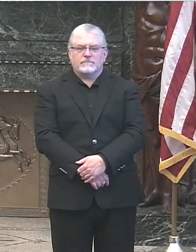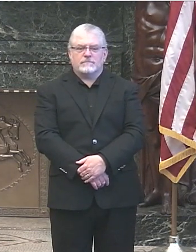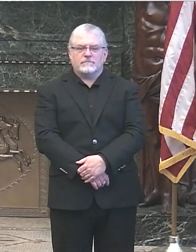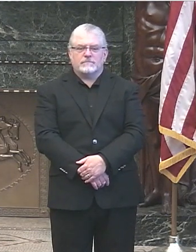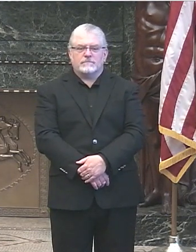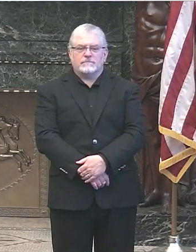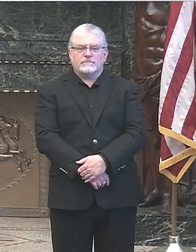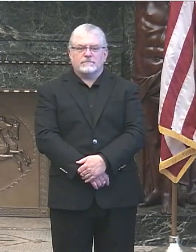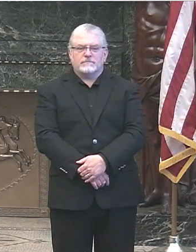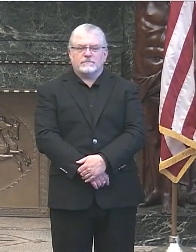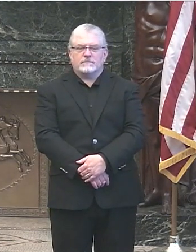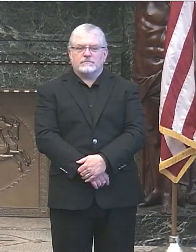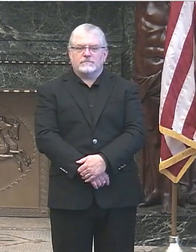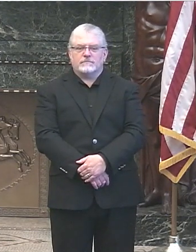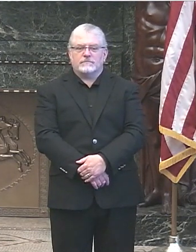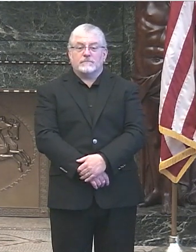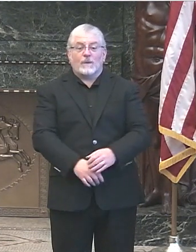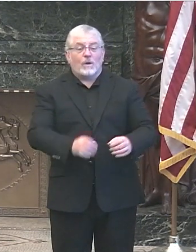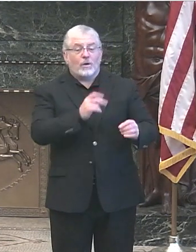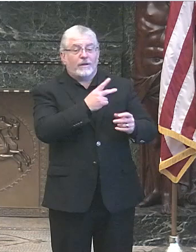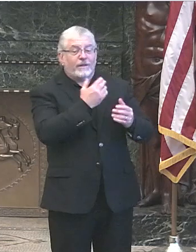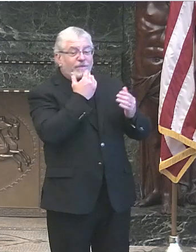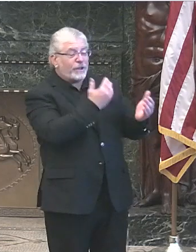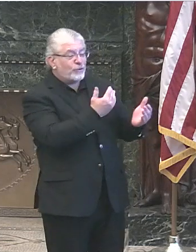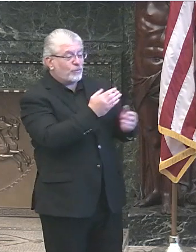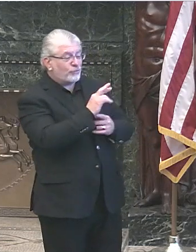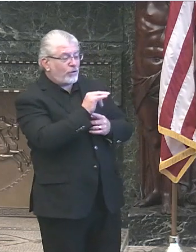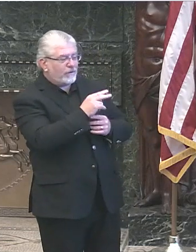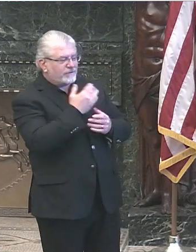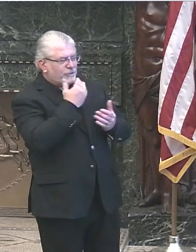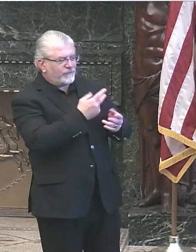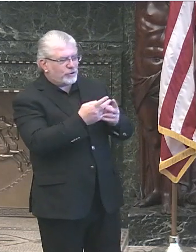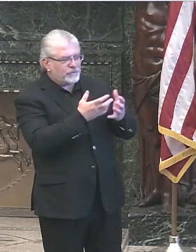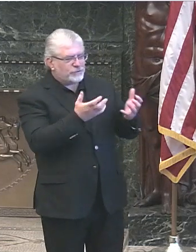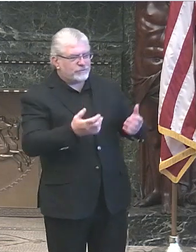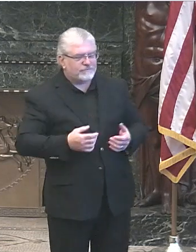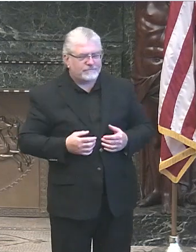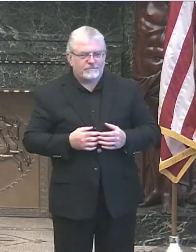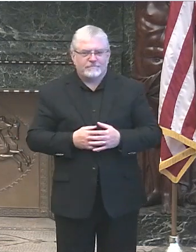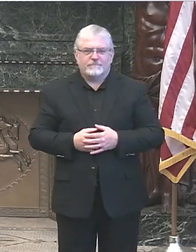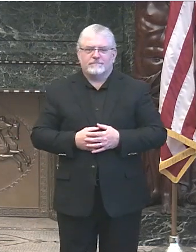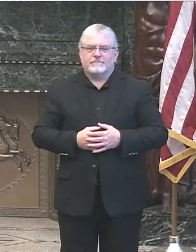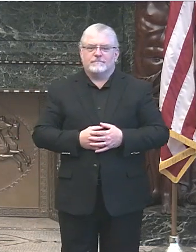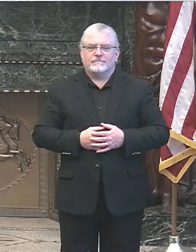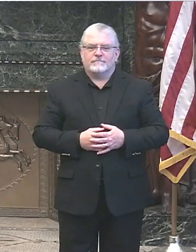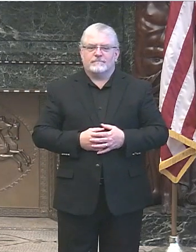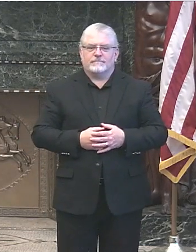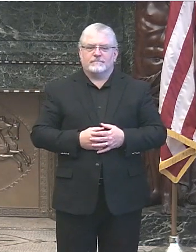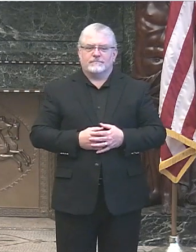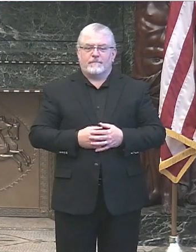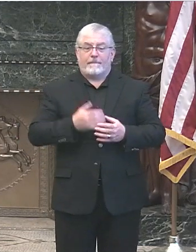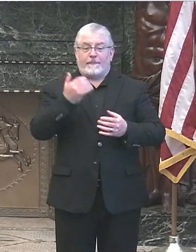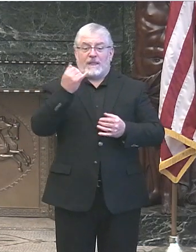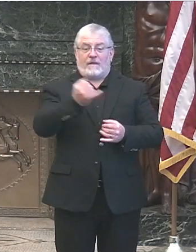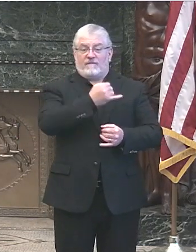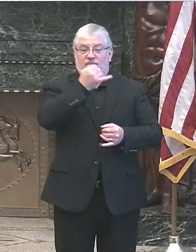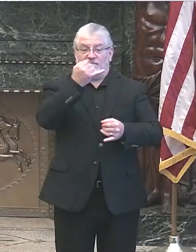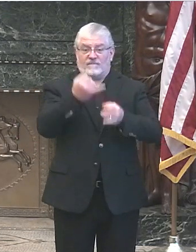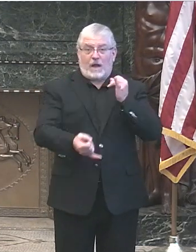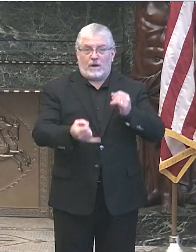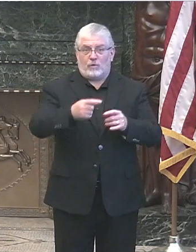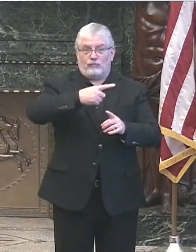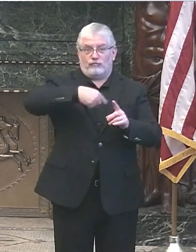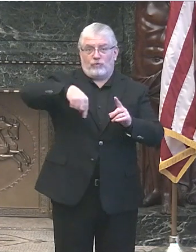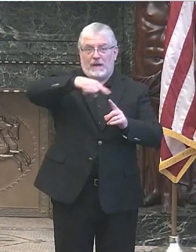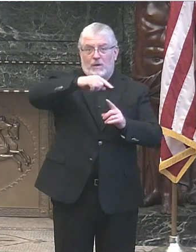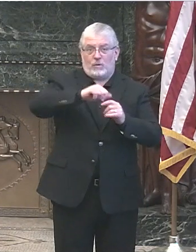Brian. Thank you. We are going to our final round of questions. So if anyone has extra